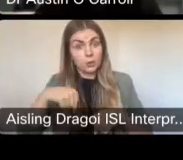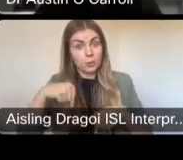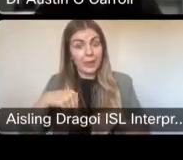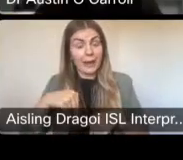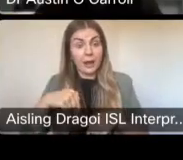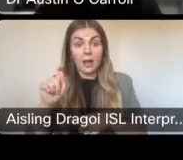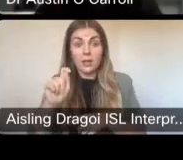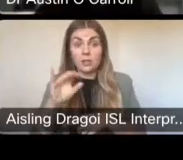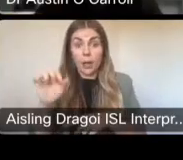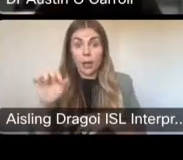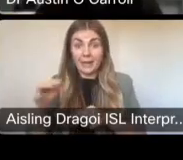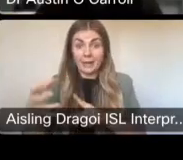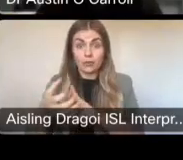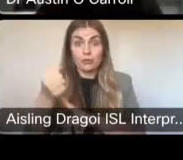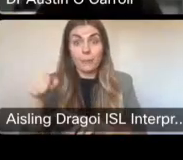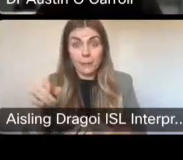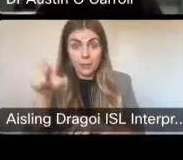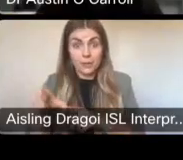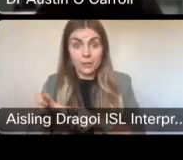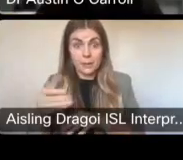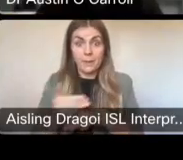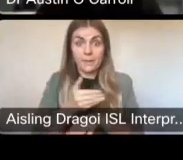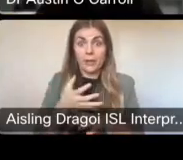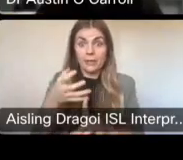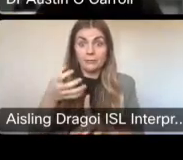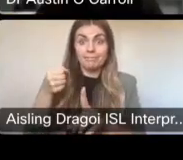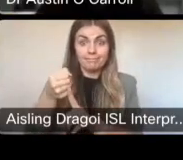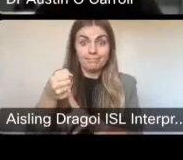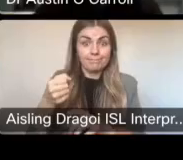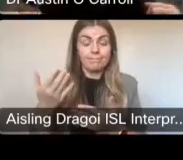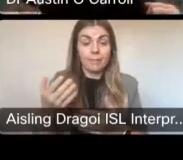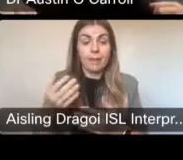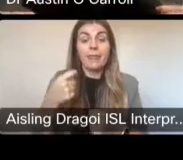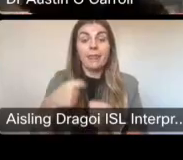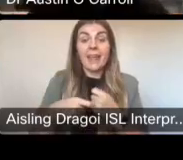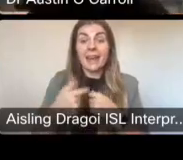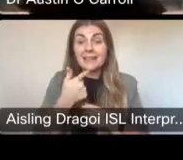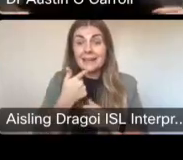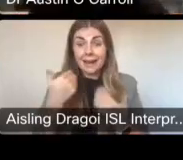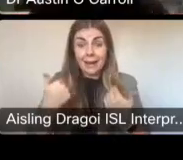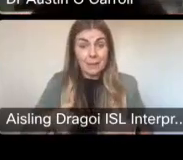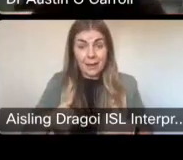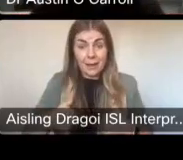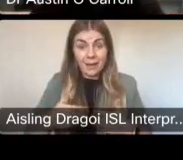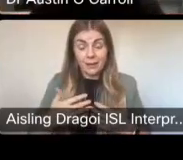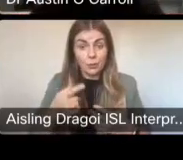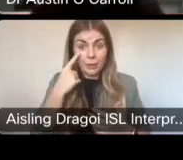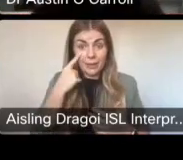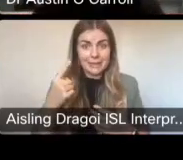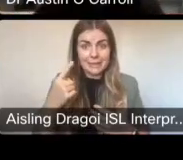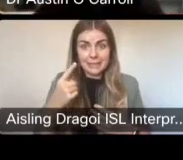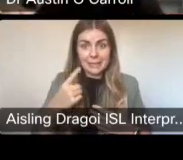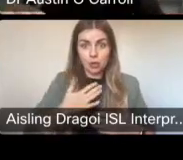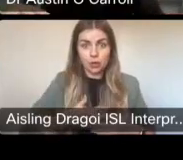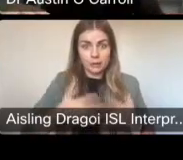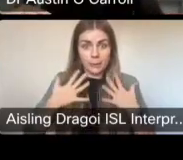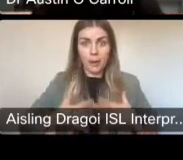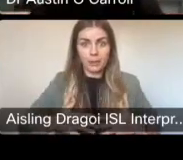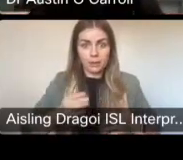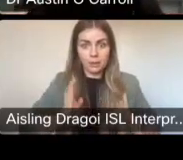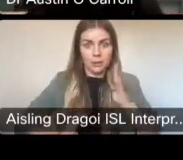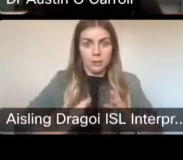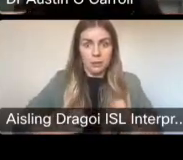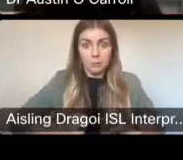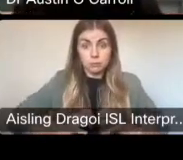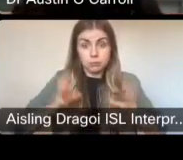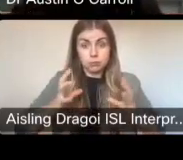before he got to the other guy. Tommy had to get a second guy. Your man was you could see his veins bulging. They managed to get him